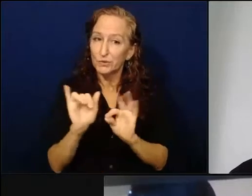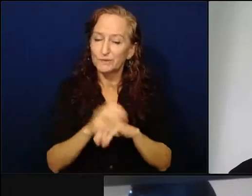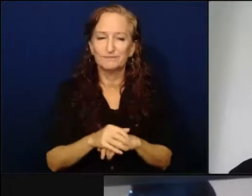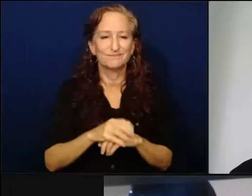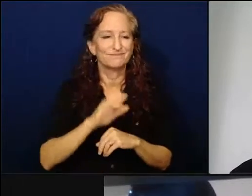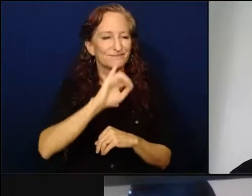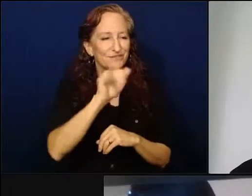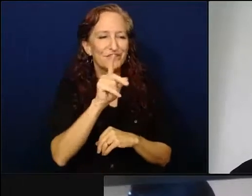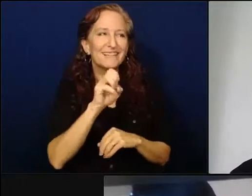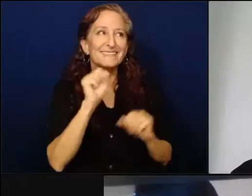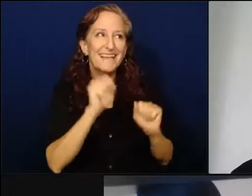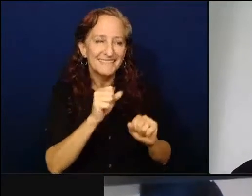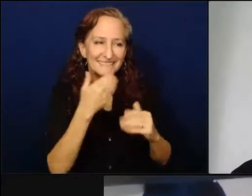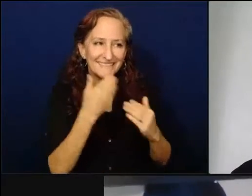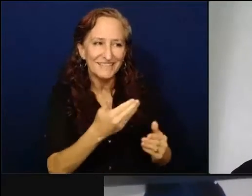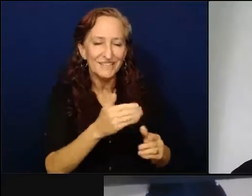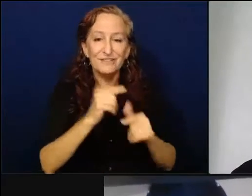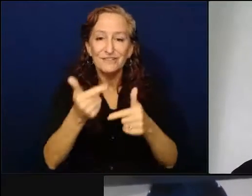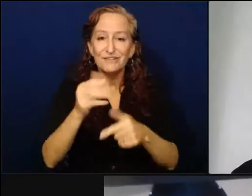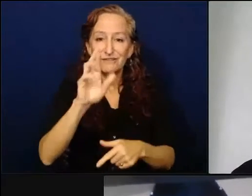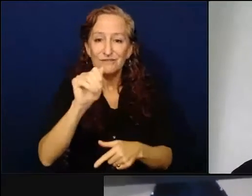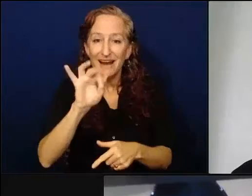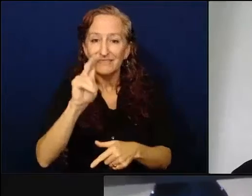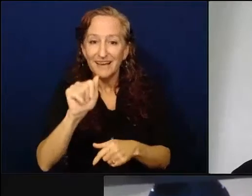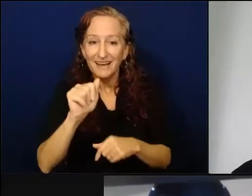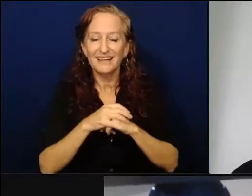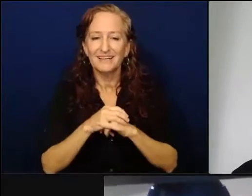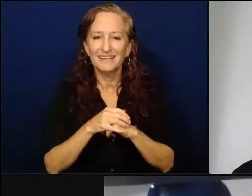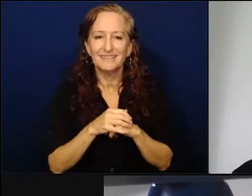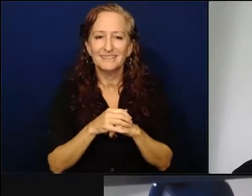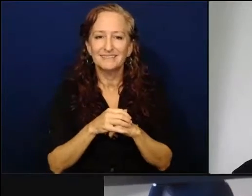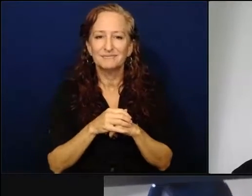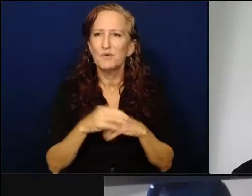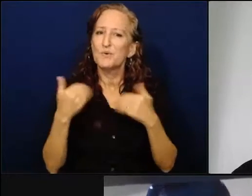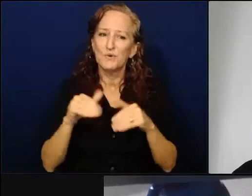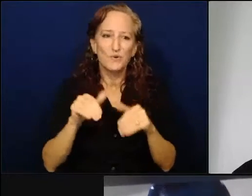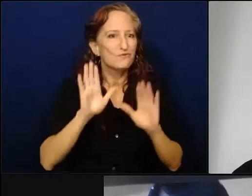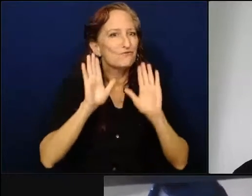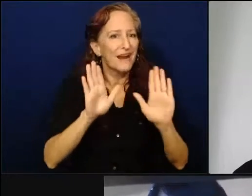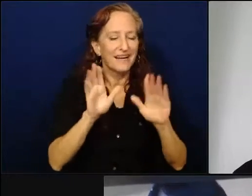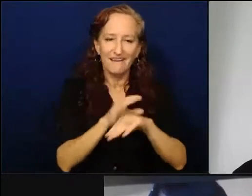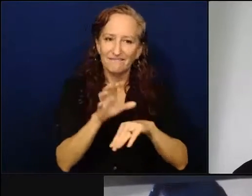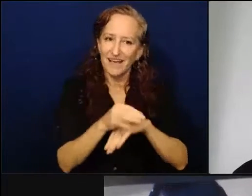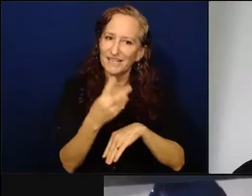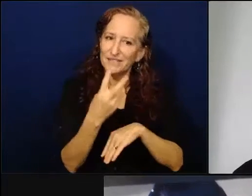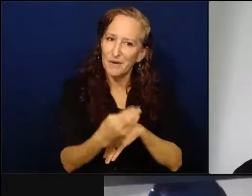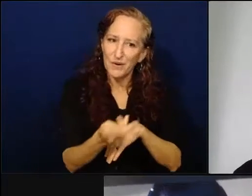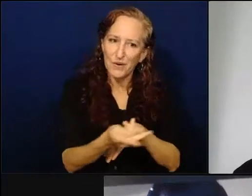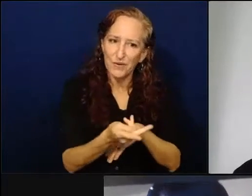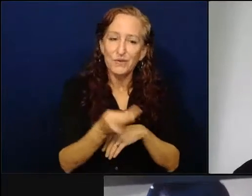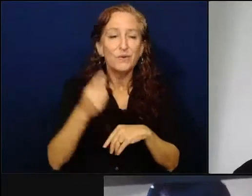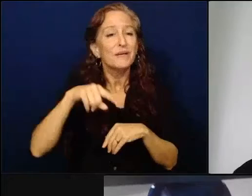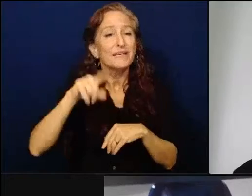Rathna. I would agree with both of them, great advice, but I want to add that, we need more women